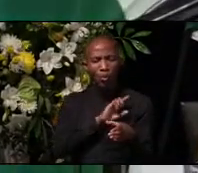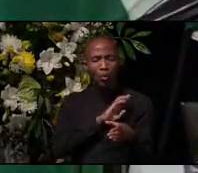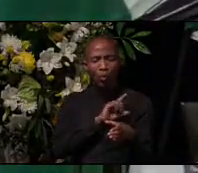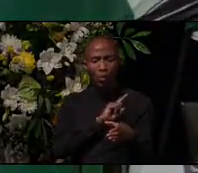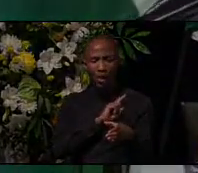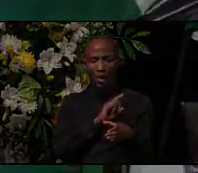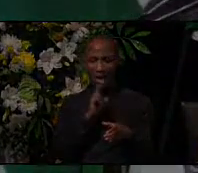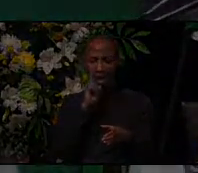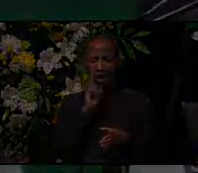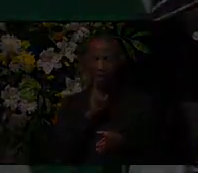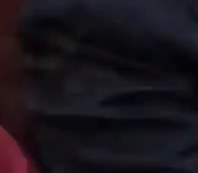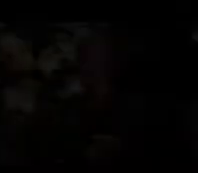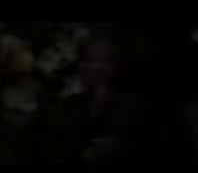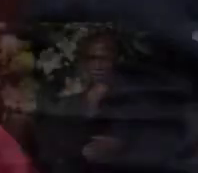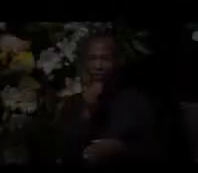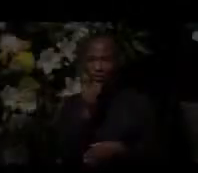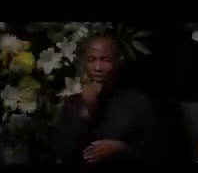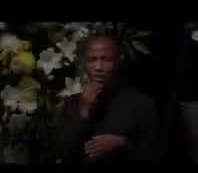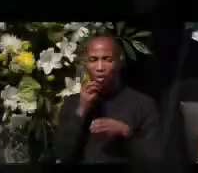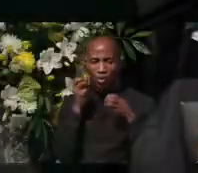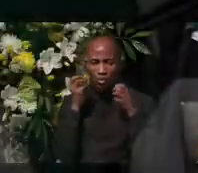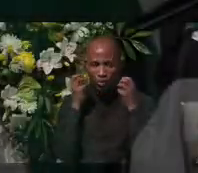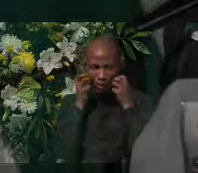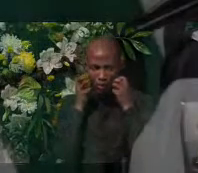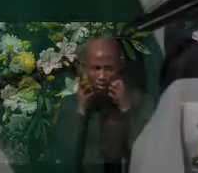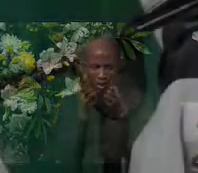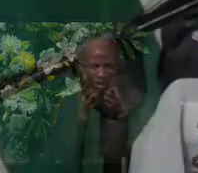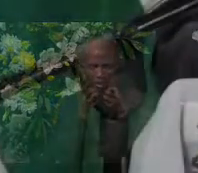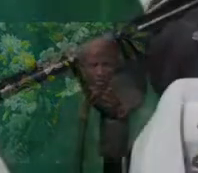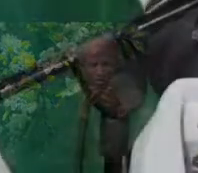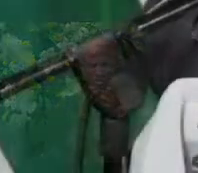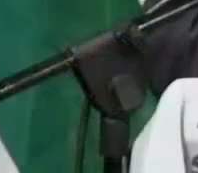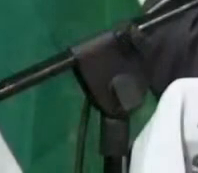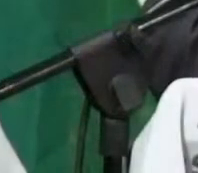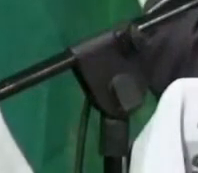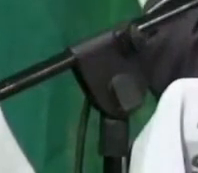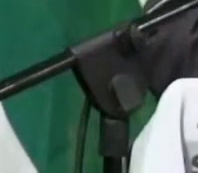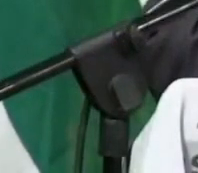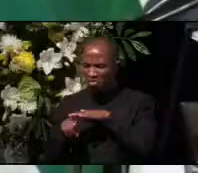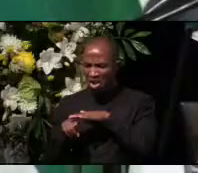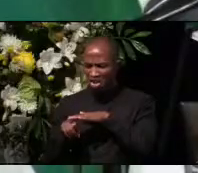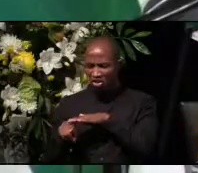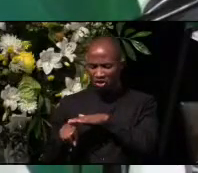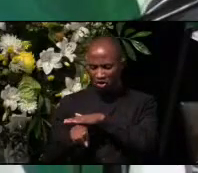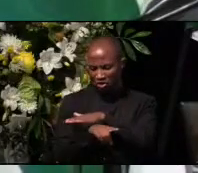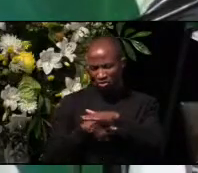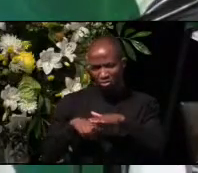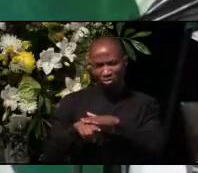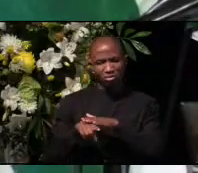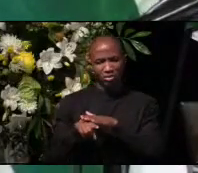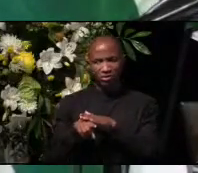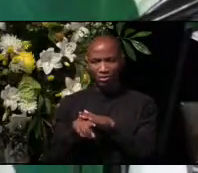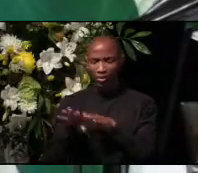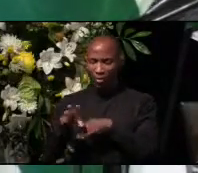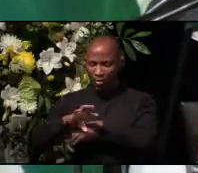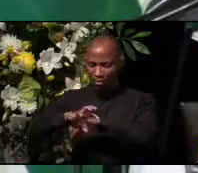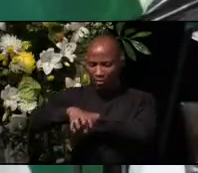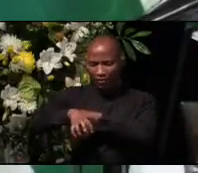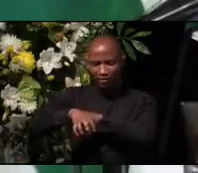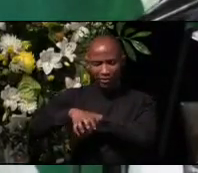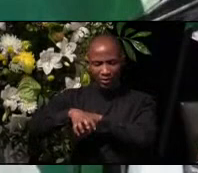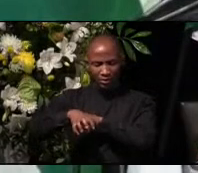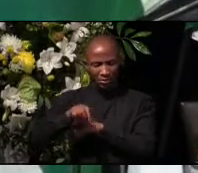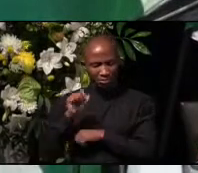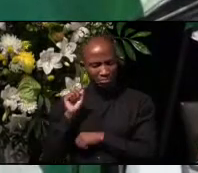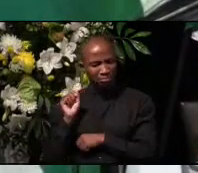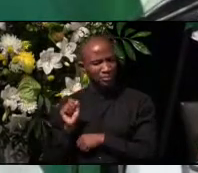I've never heard people here in this region or in this province because we are all complicit